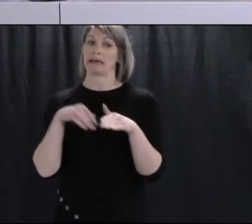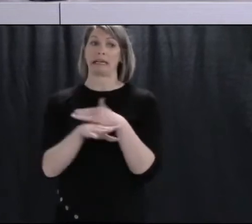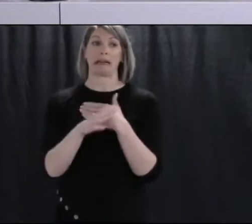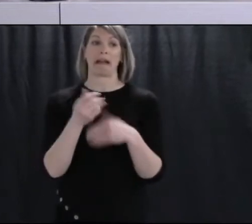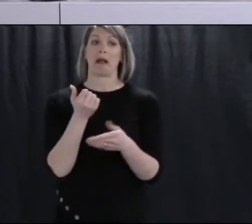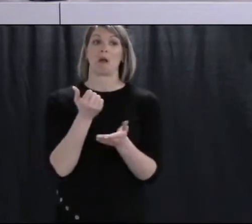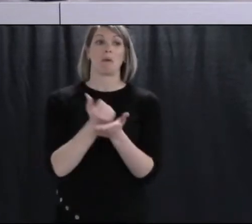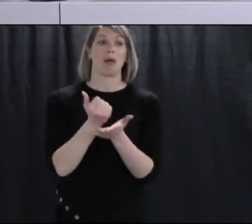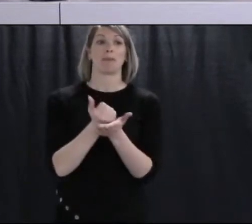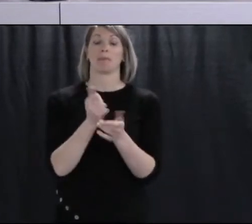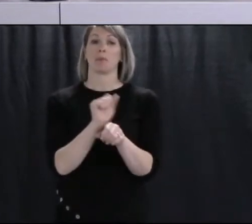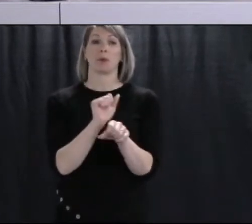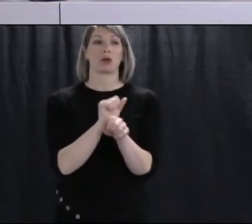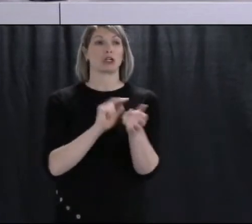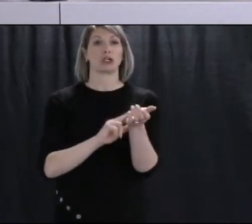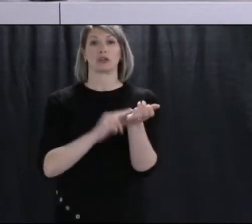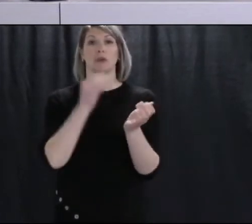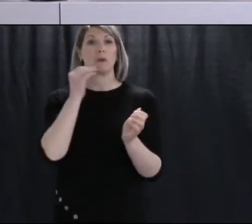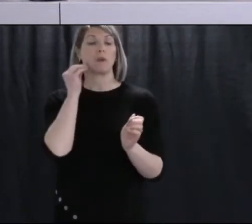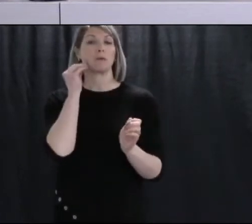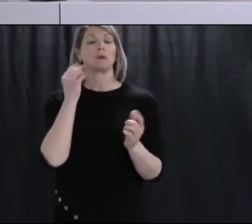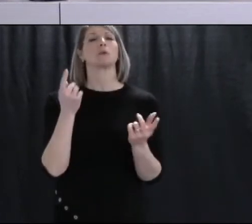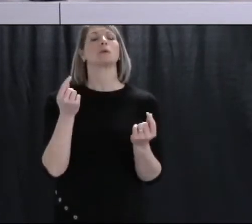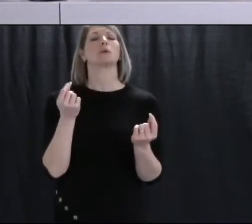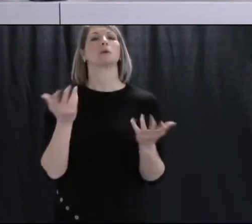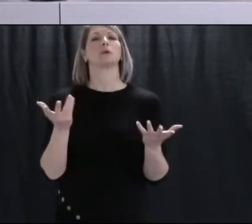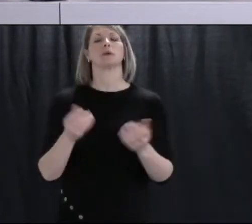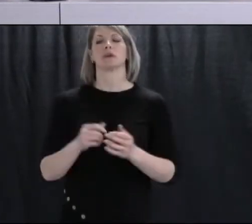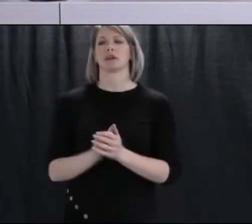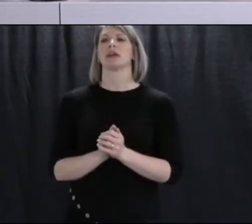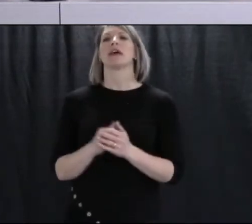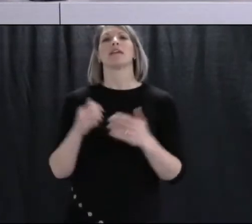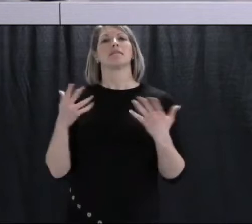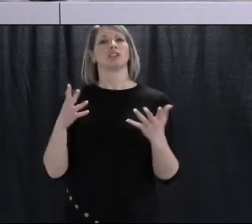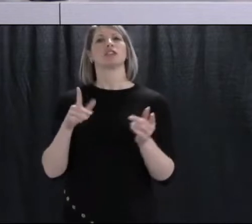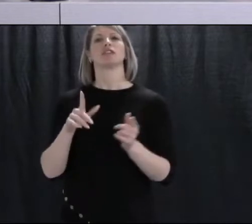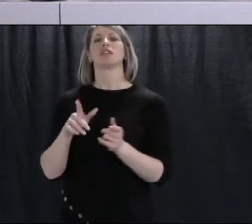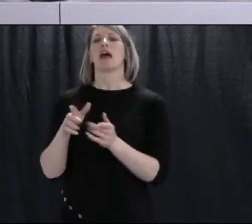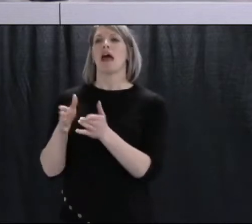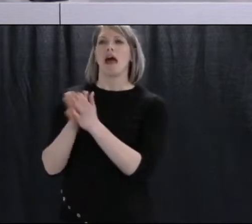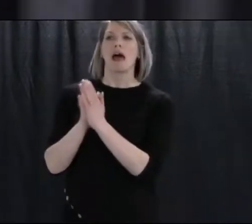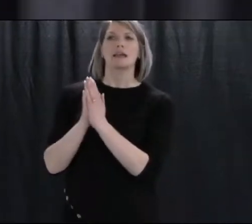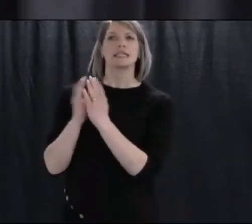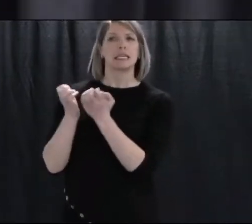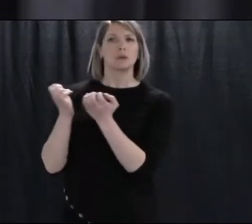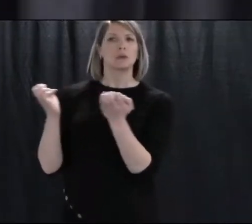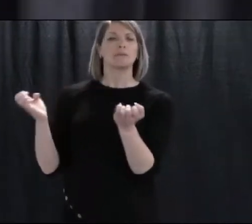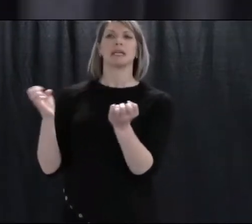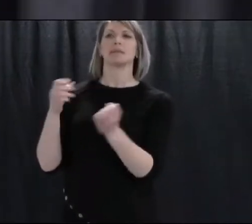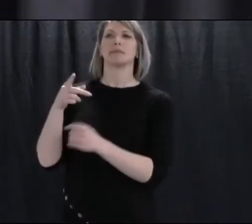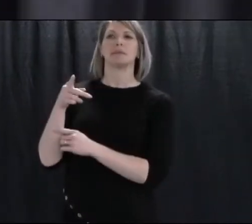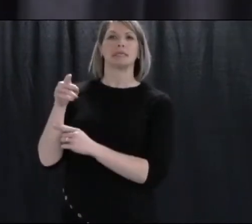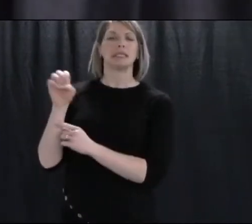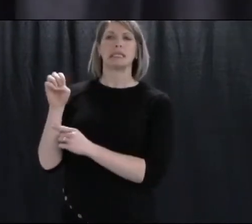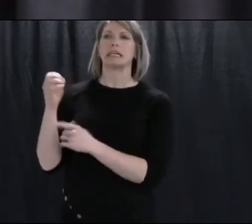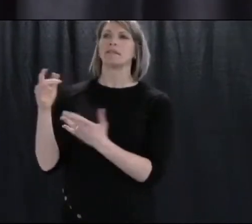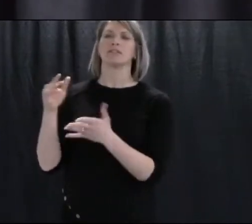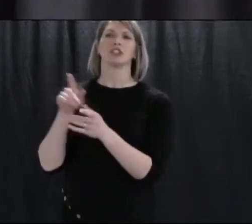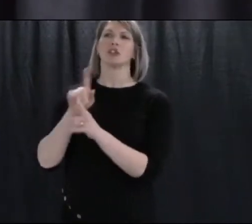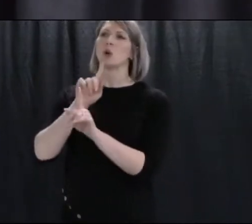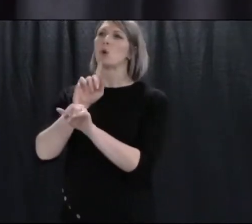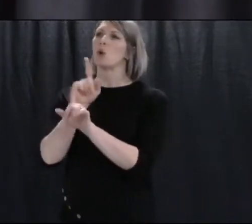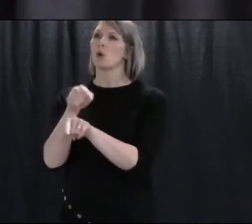things, Ben. We have addressed the supply chain issue. We certainly have our regular supply orders